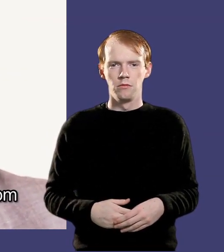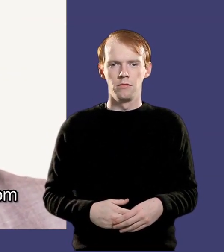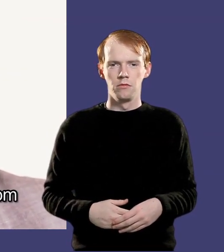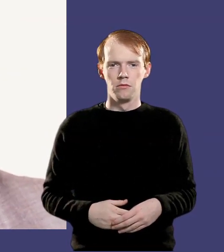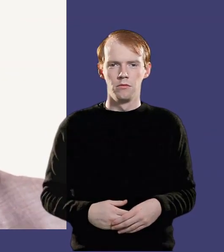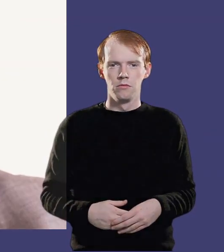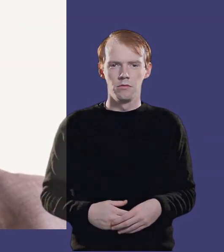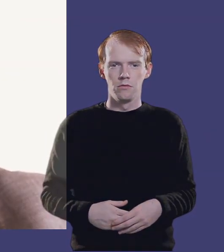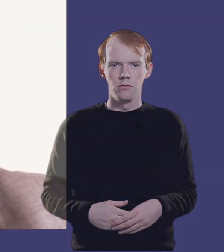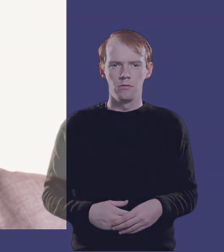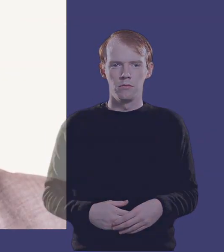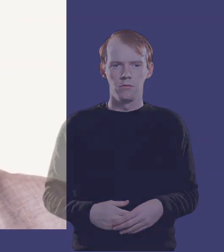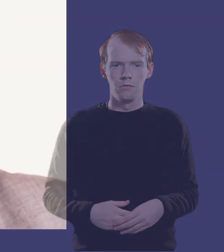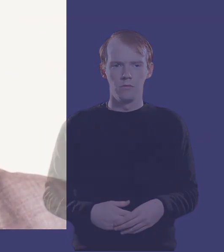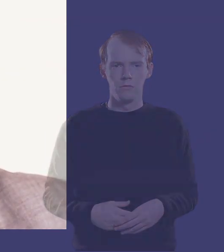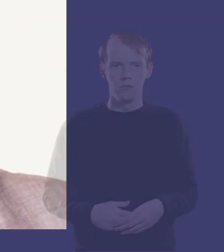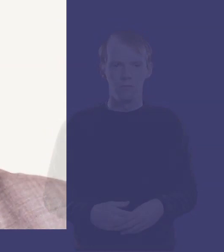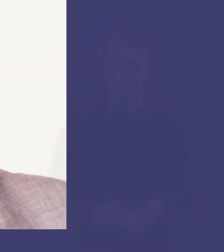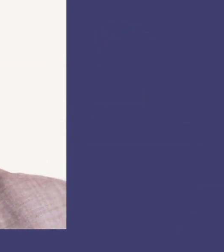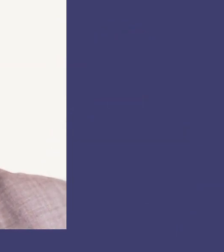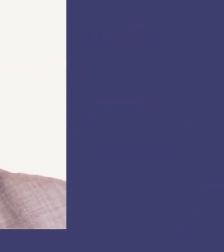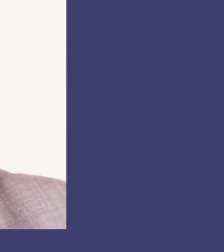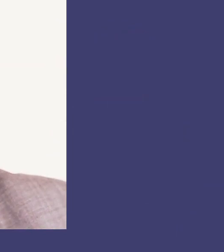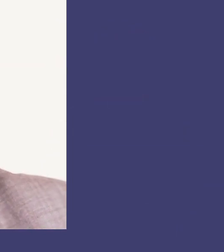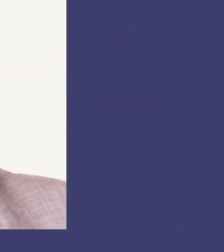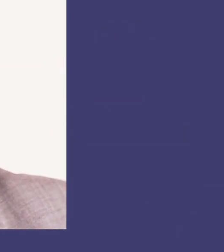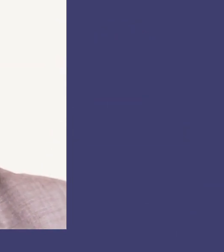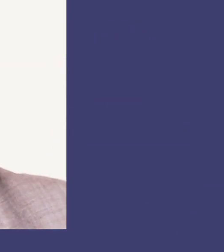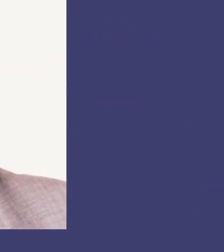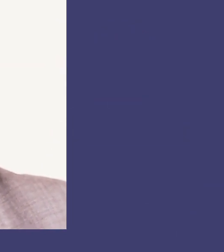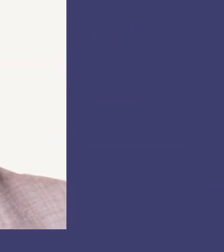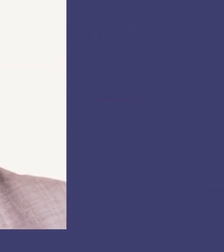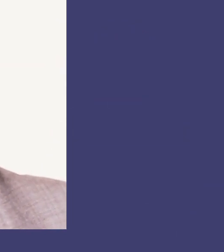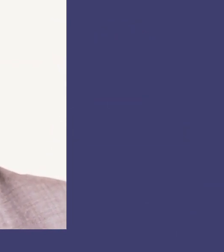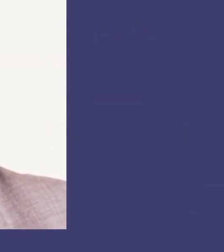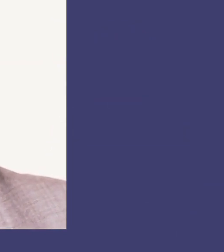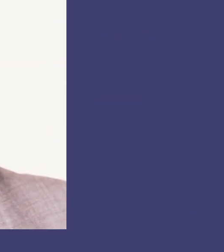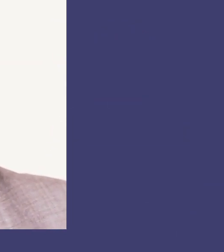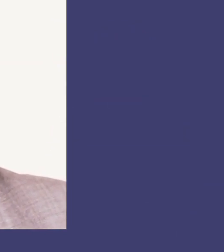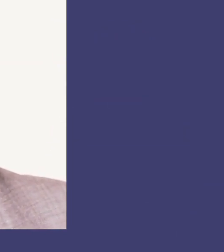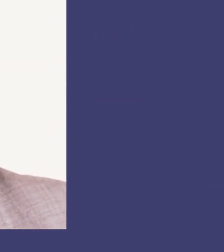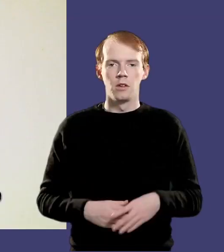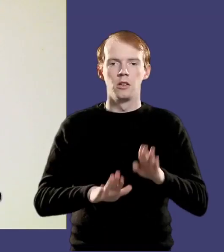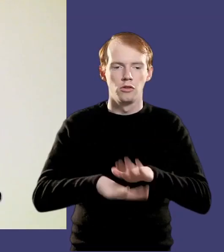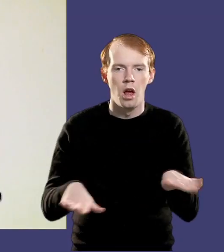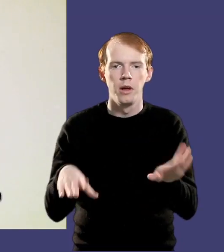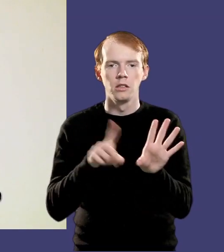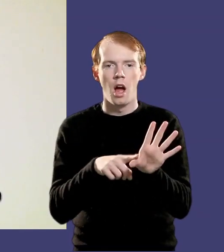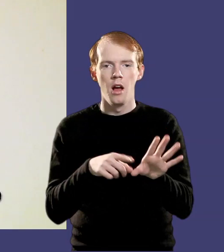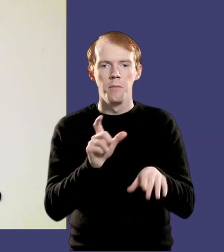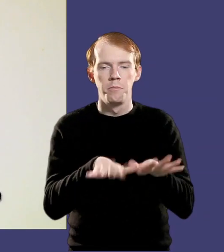of children and young people, listening to the wisdom of children and young people every single day of their lives.